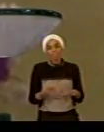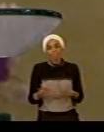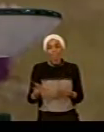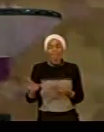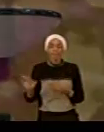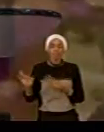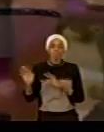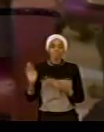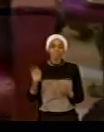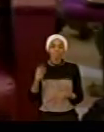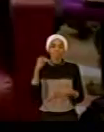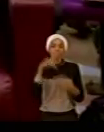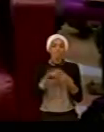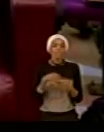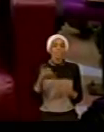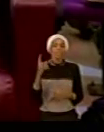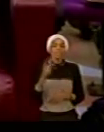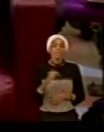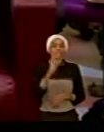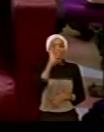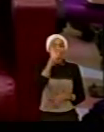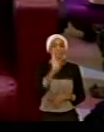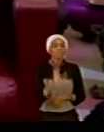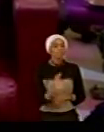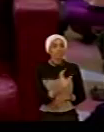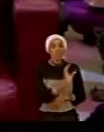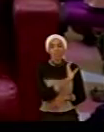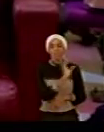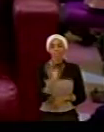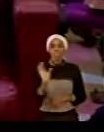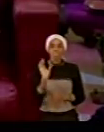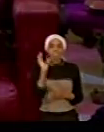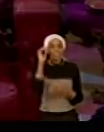In the cross,